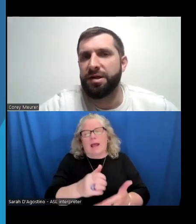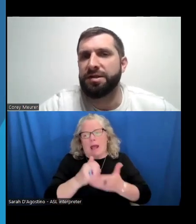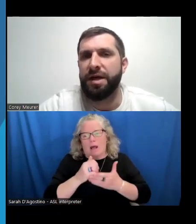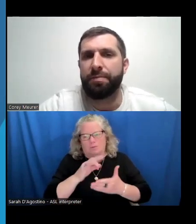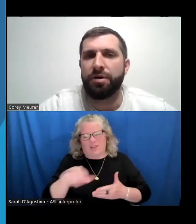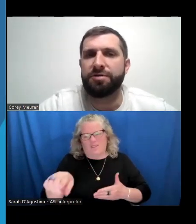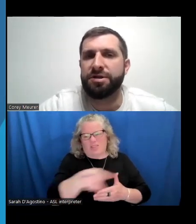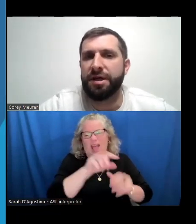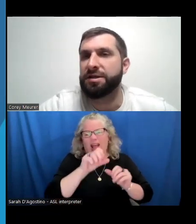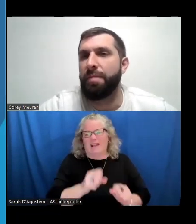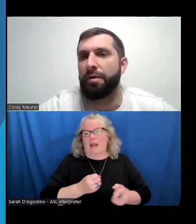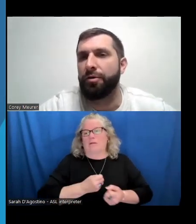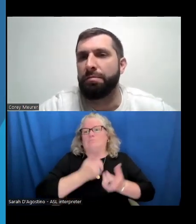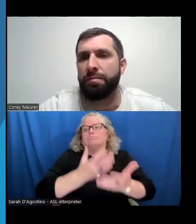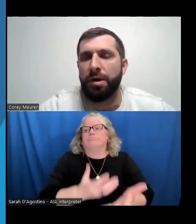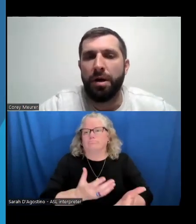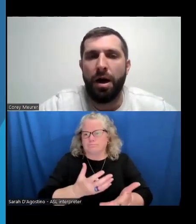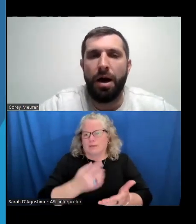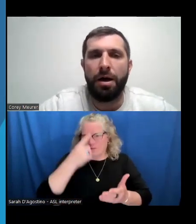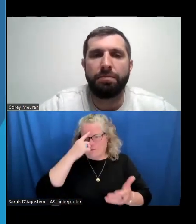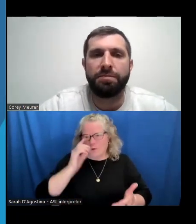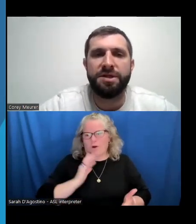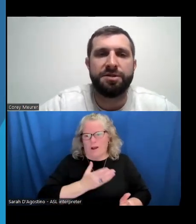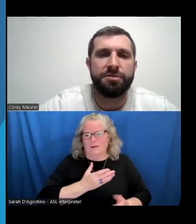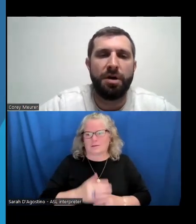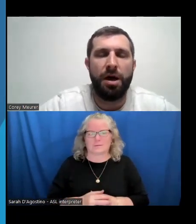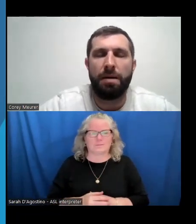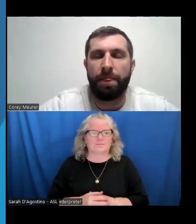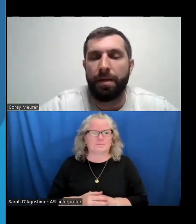This is an example of just like a smart room